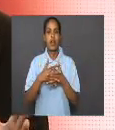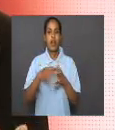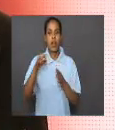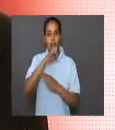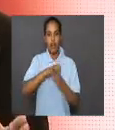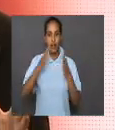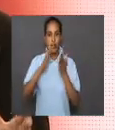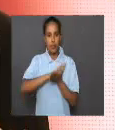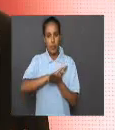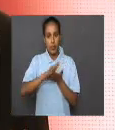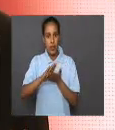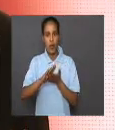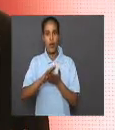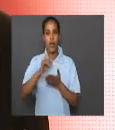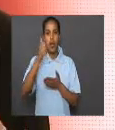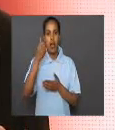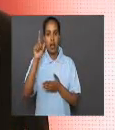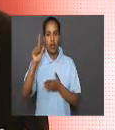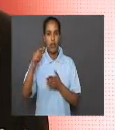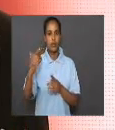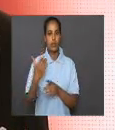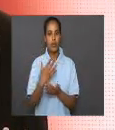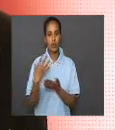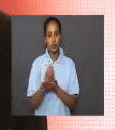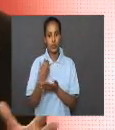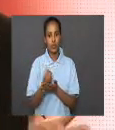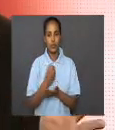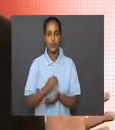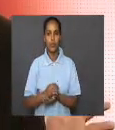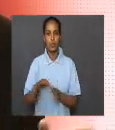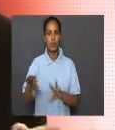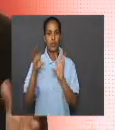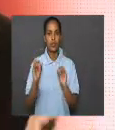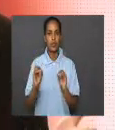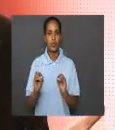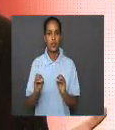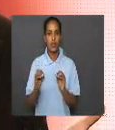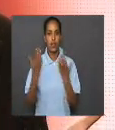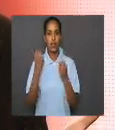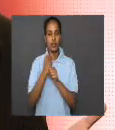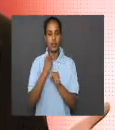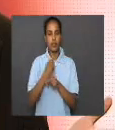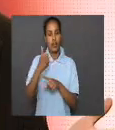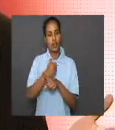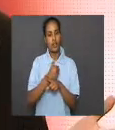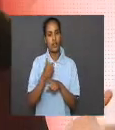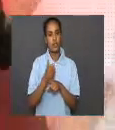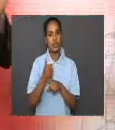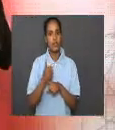electrolyzes, pure aluminium is produced. Students, let us do an